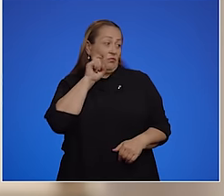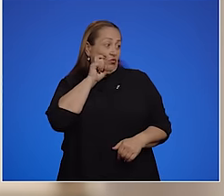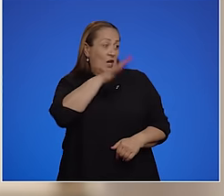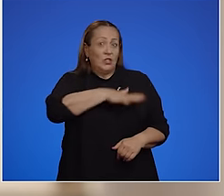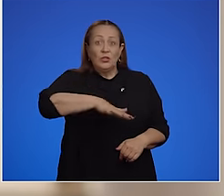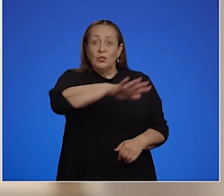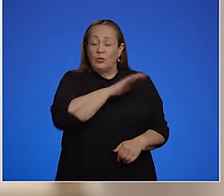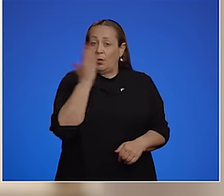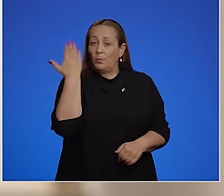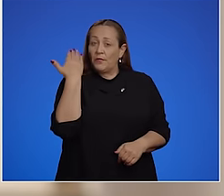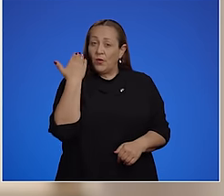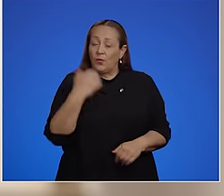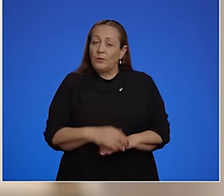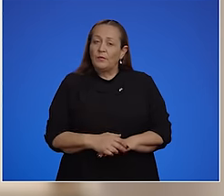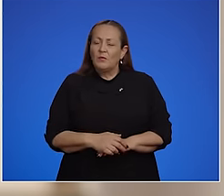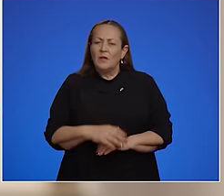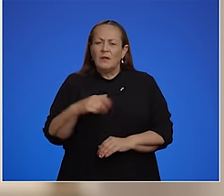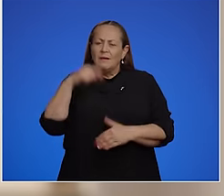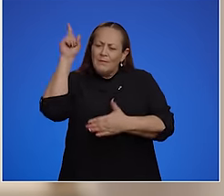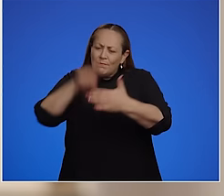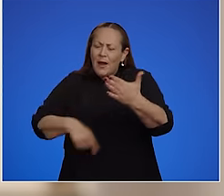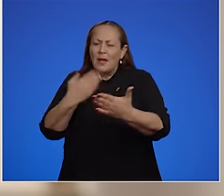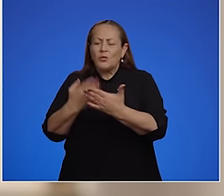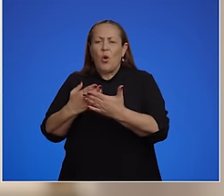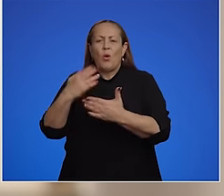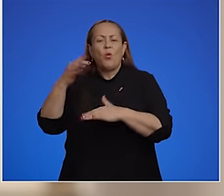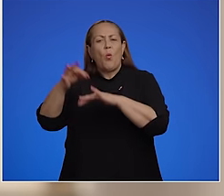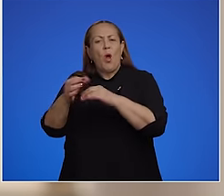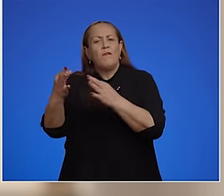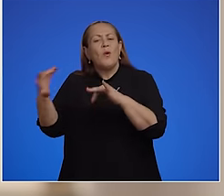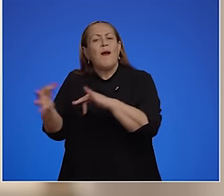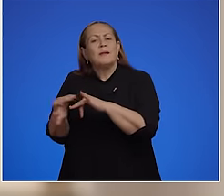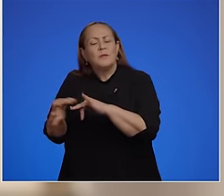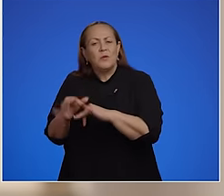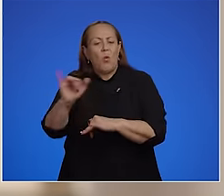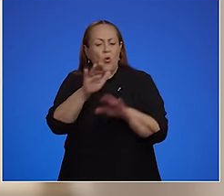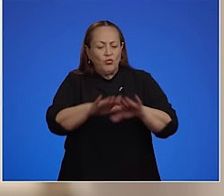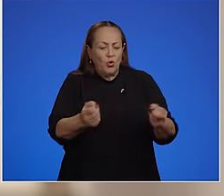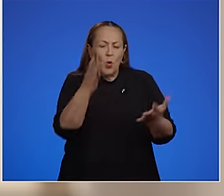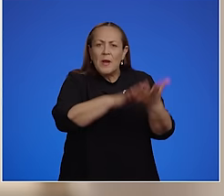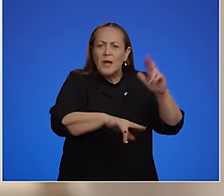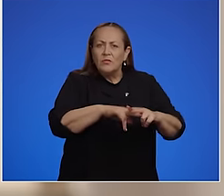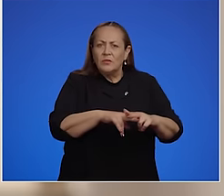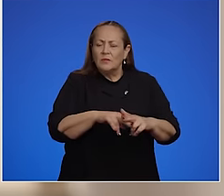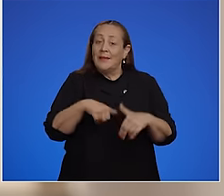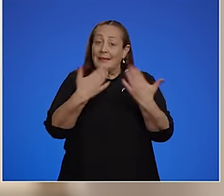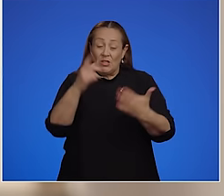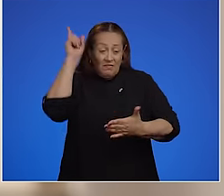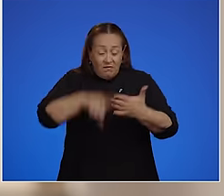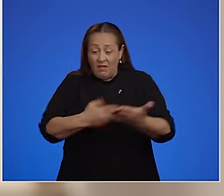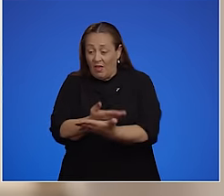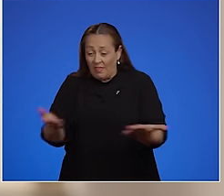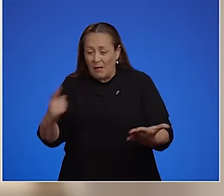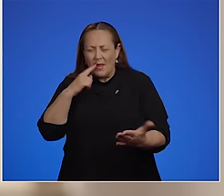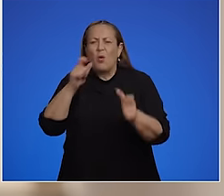Egypt. You must not be harsh with the widow or with the orphan. If you are harsh with them, they will